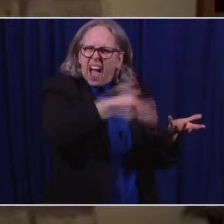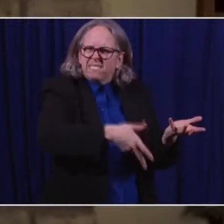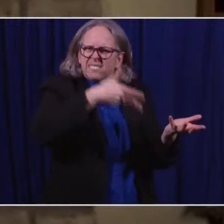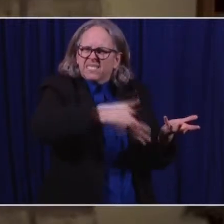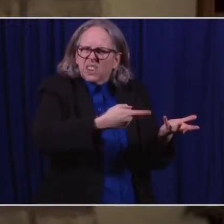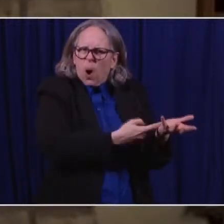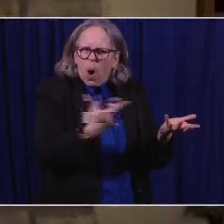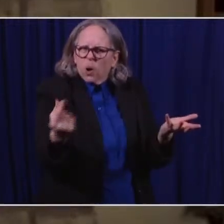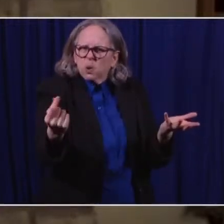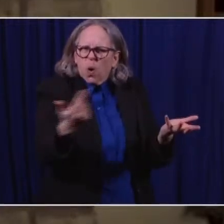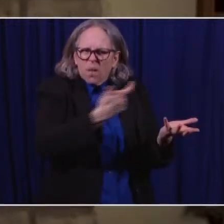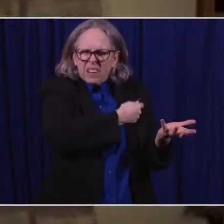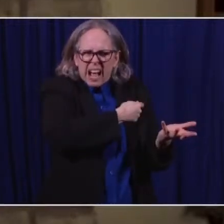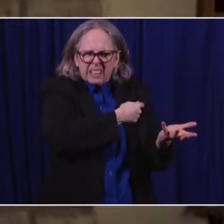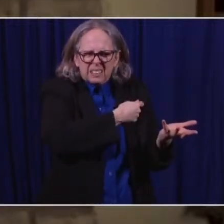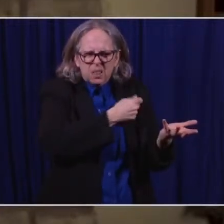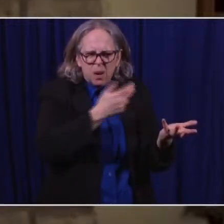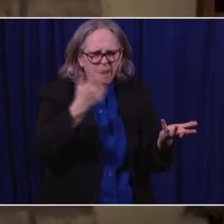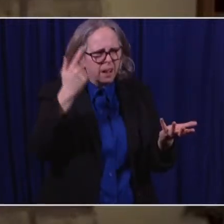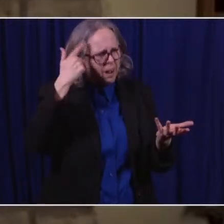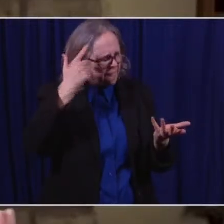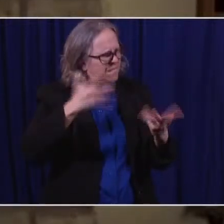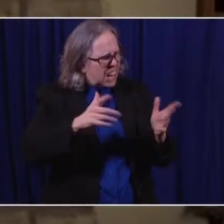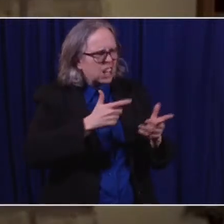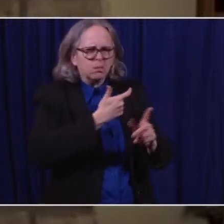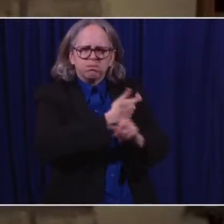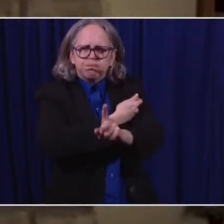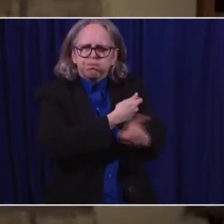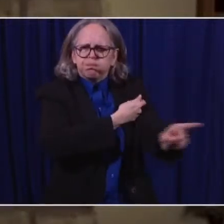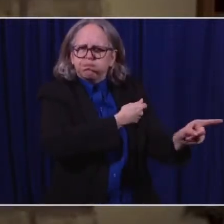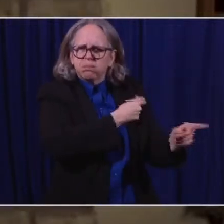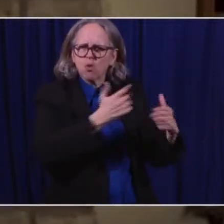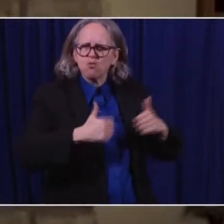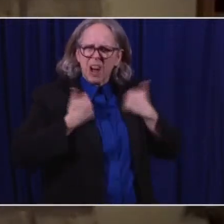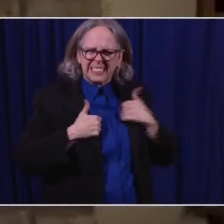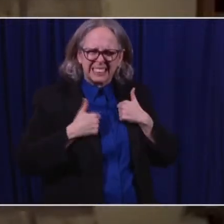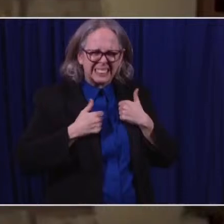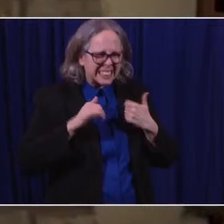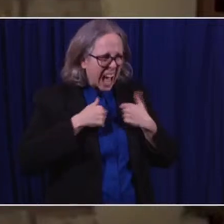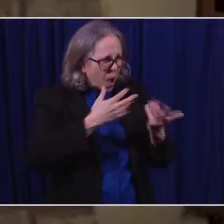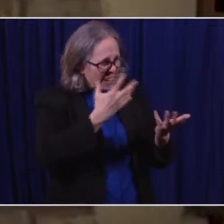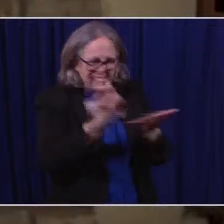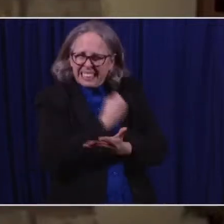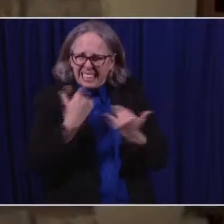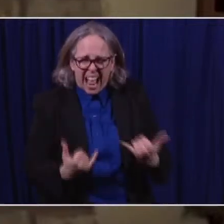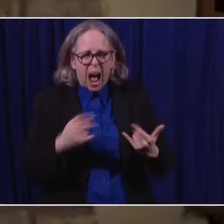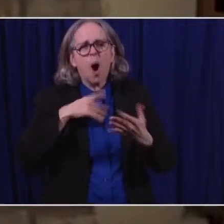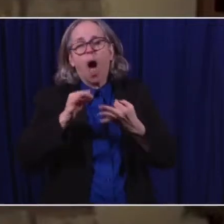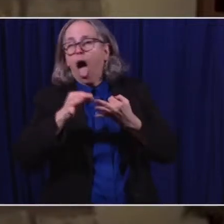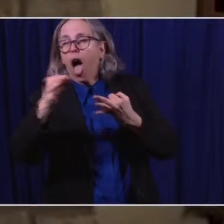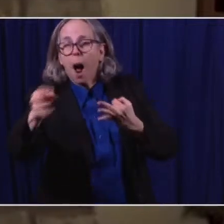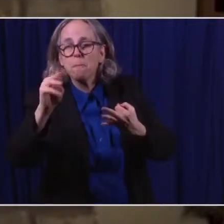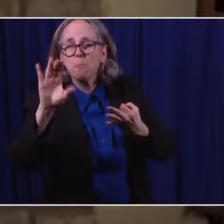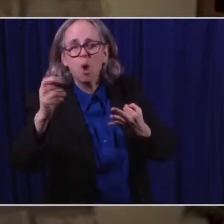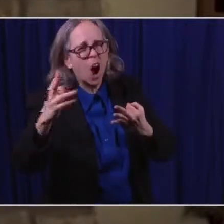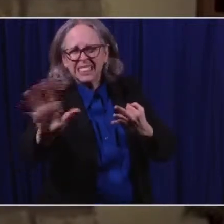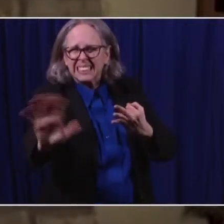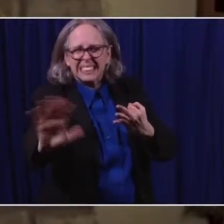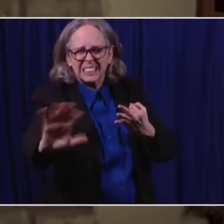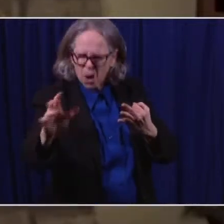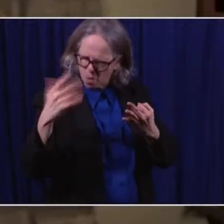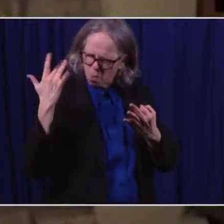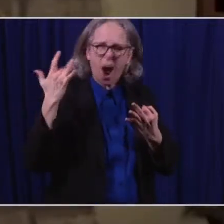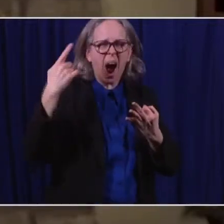of the residents. So I said, look, can't we draw some of these back now? Why do we have to wait until the end of March? And so they said